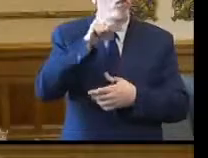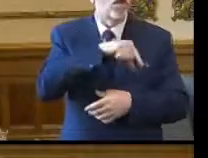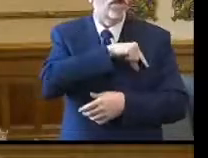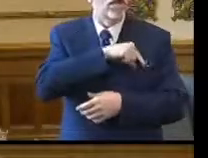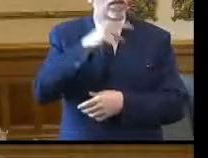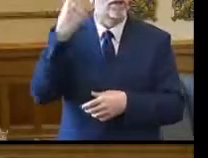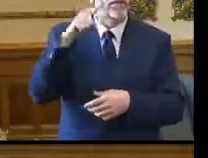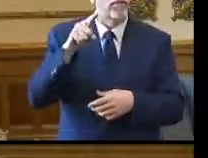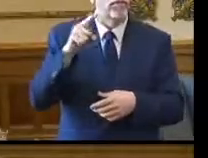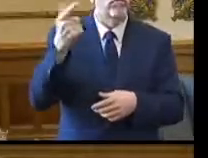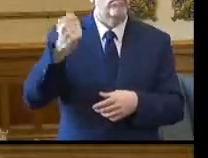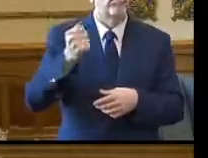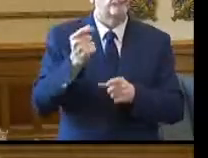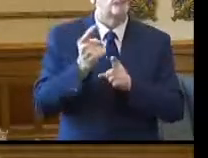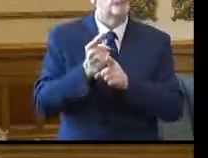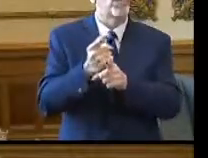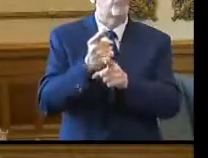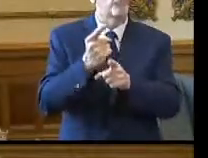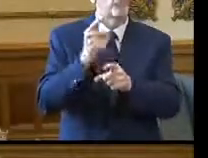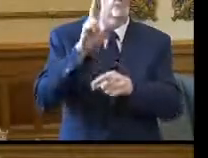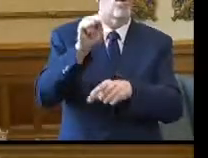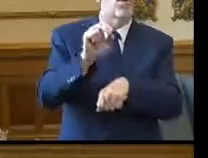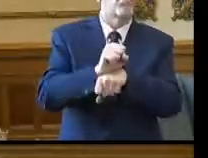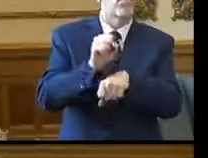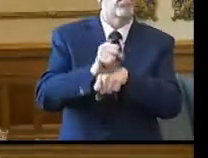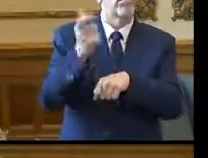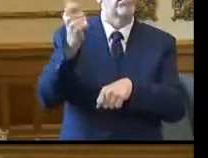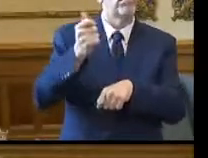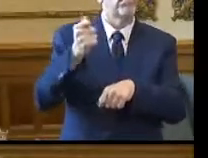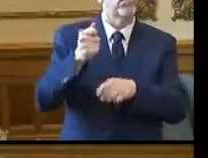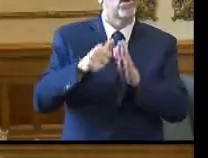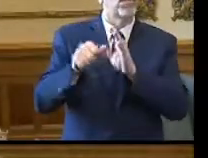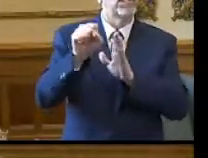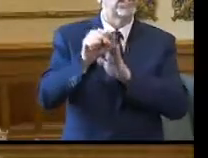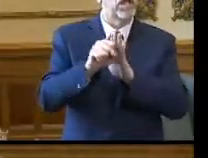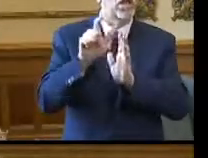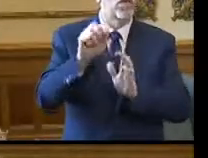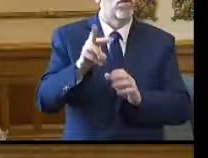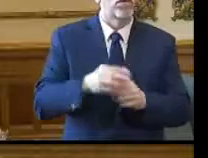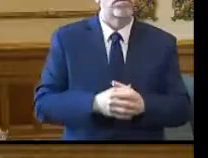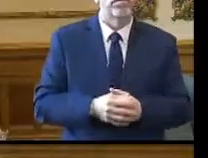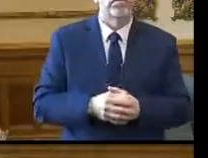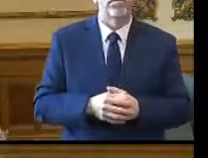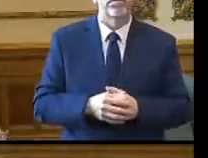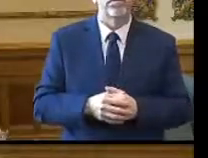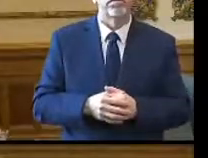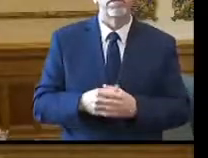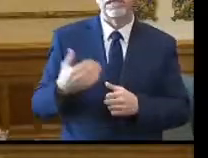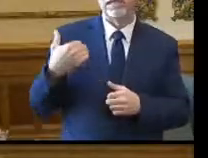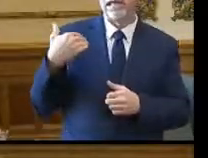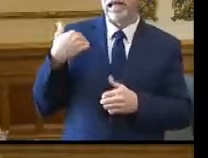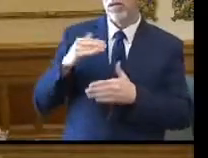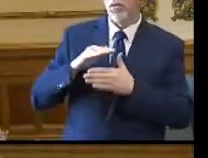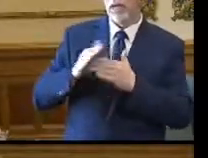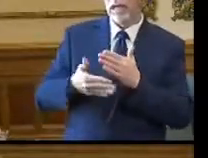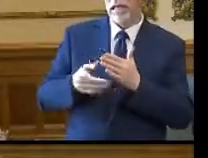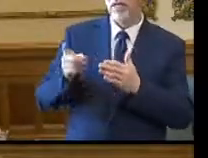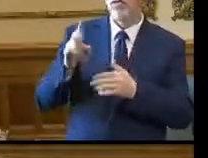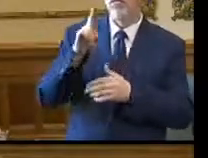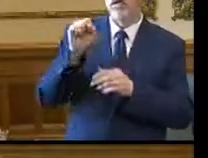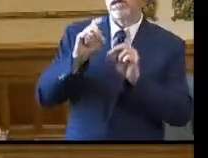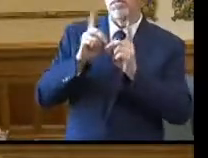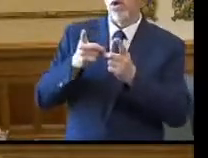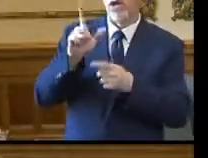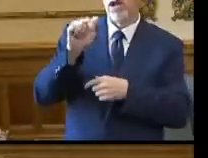to receive regular unemployment benefits under state law. Over the weekend, the United States